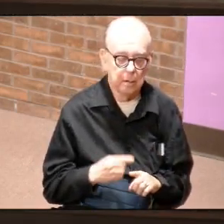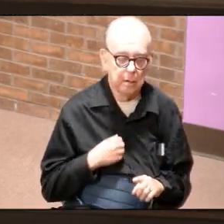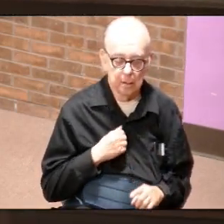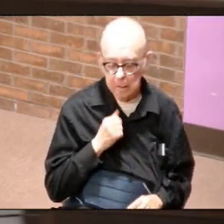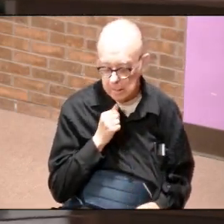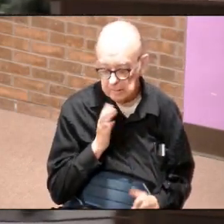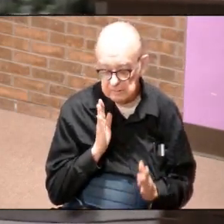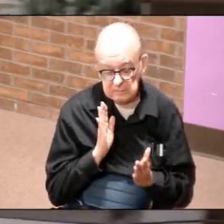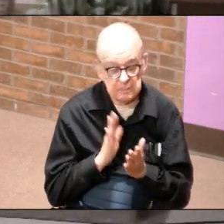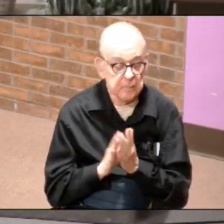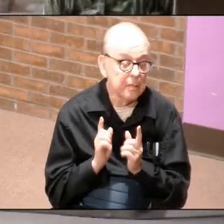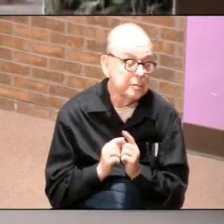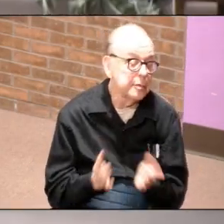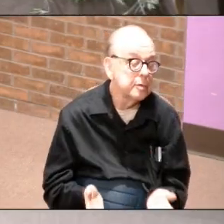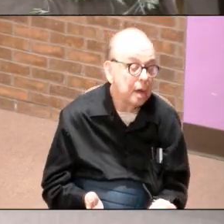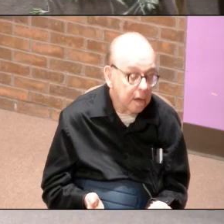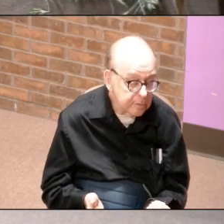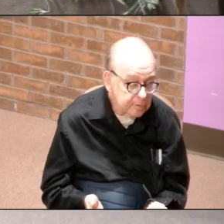it's nice to meet you guys.